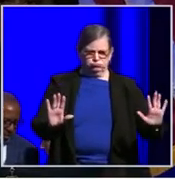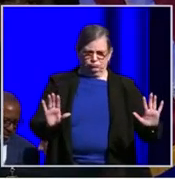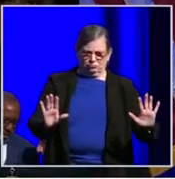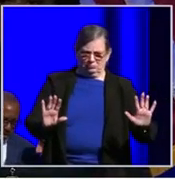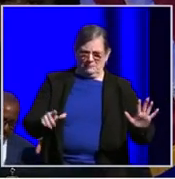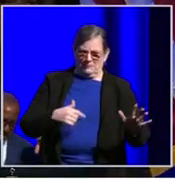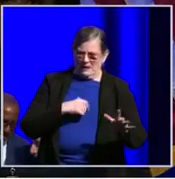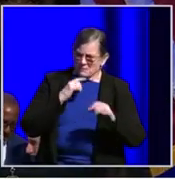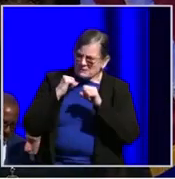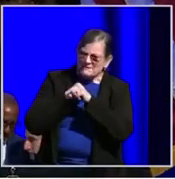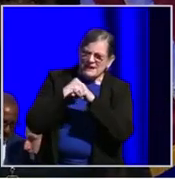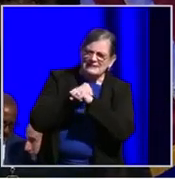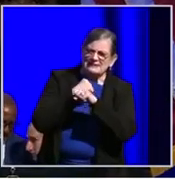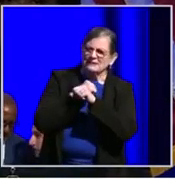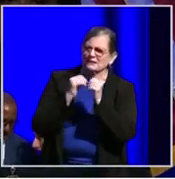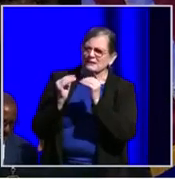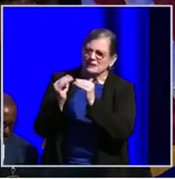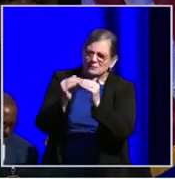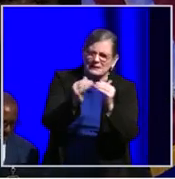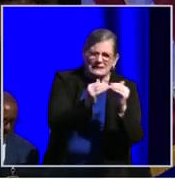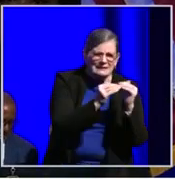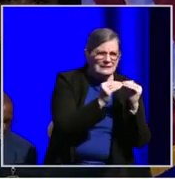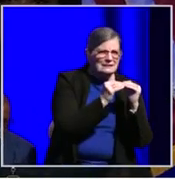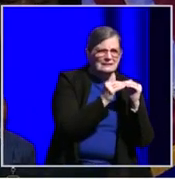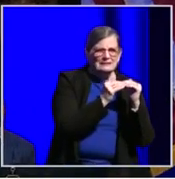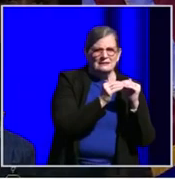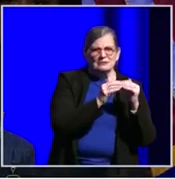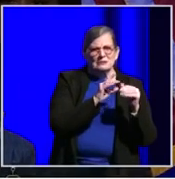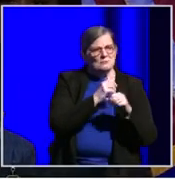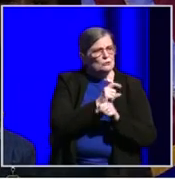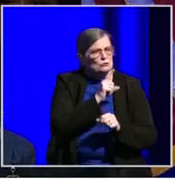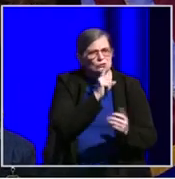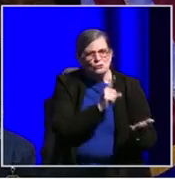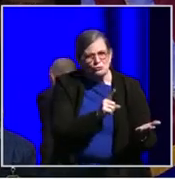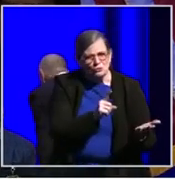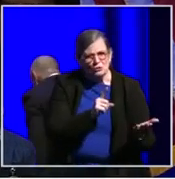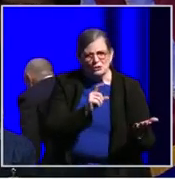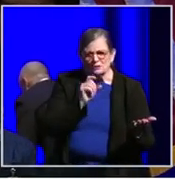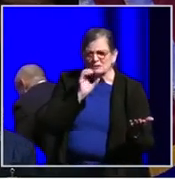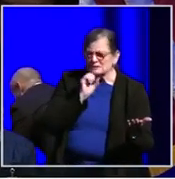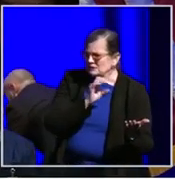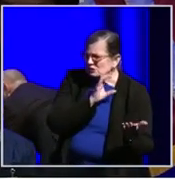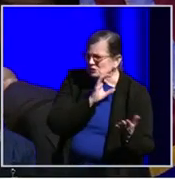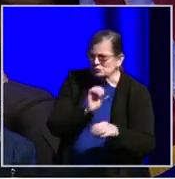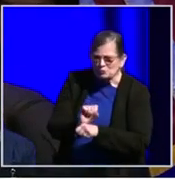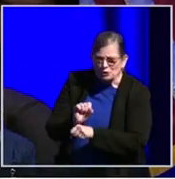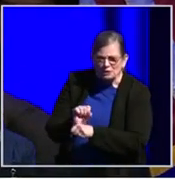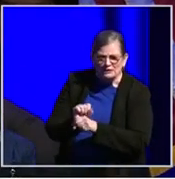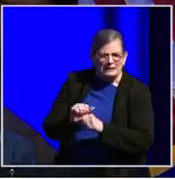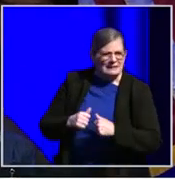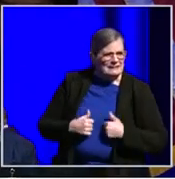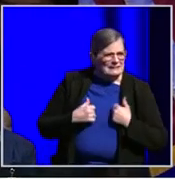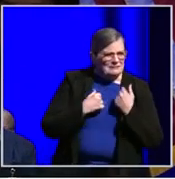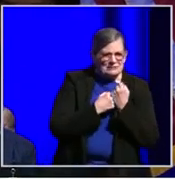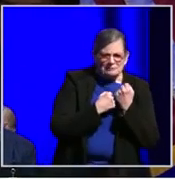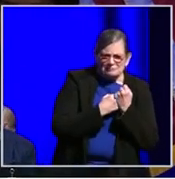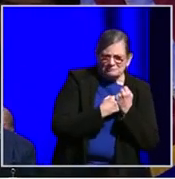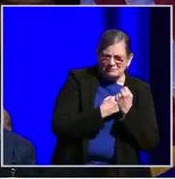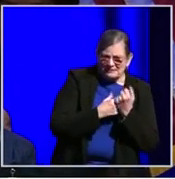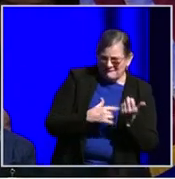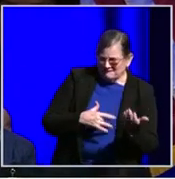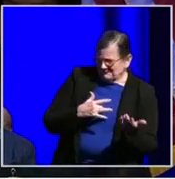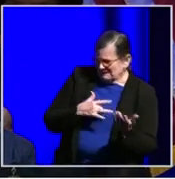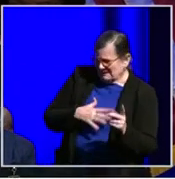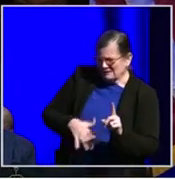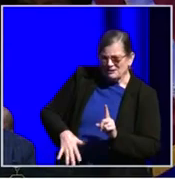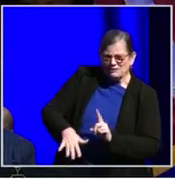for equity. It's how we ensure our seniors, our workers, our tenants, our consumers, and our environment are protected from